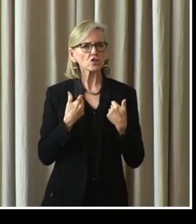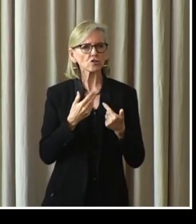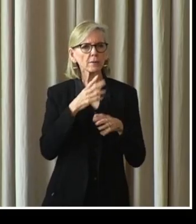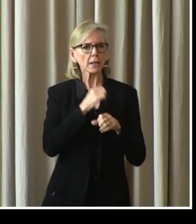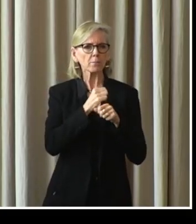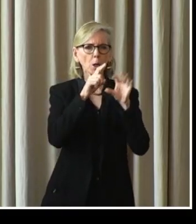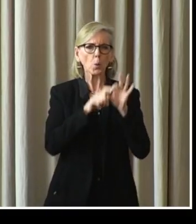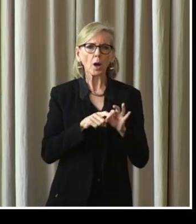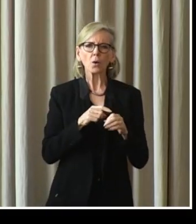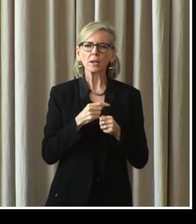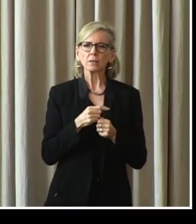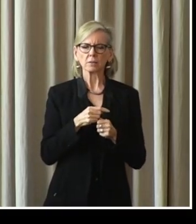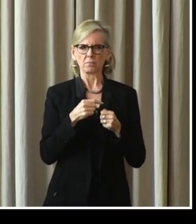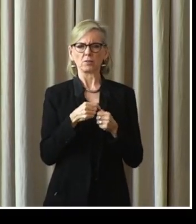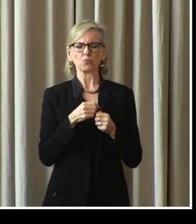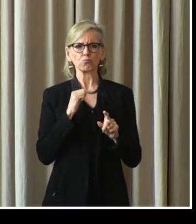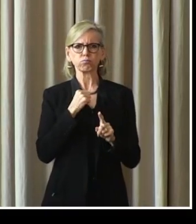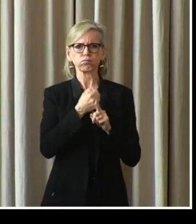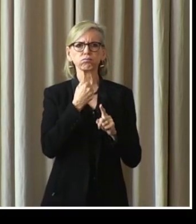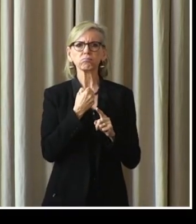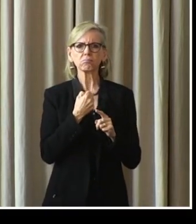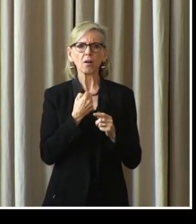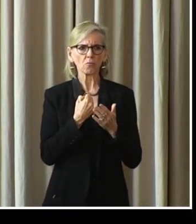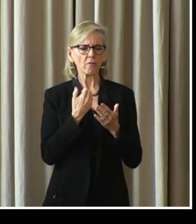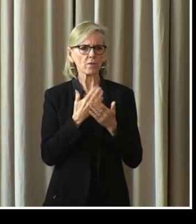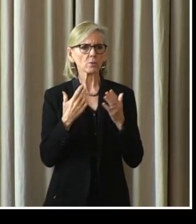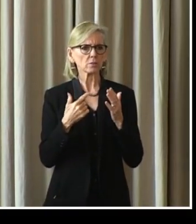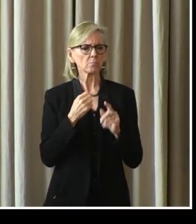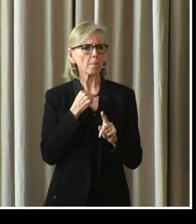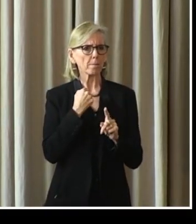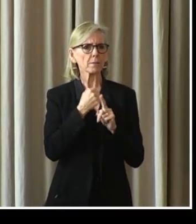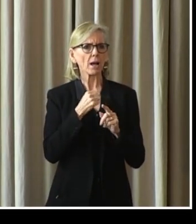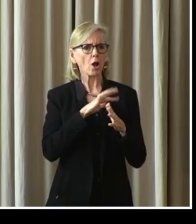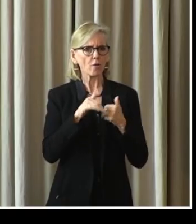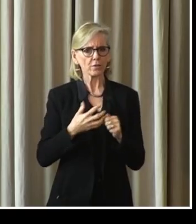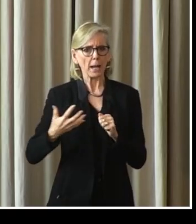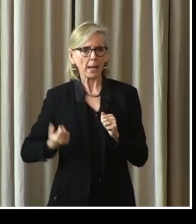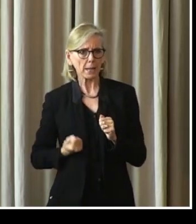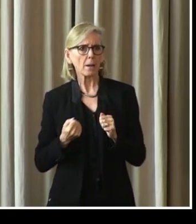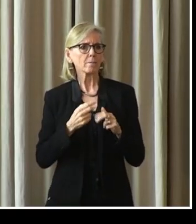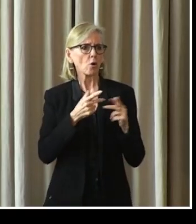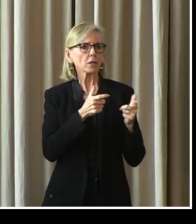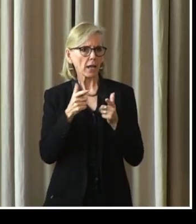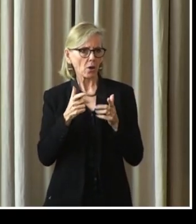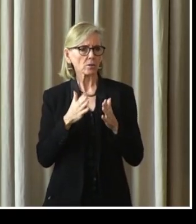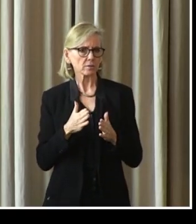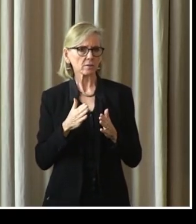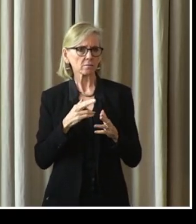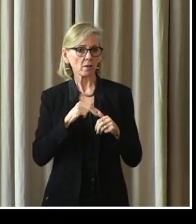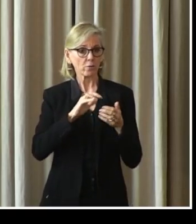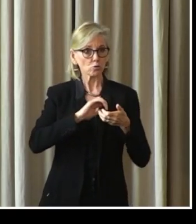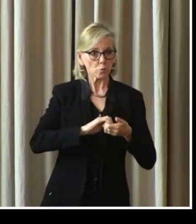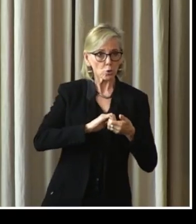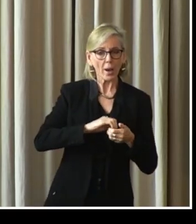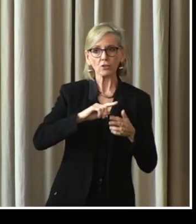of caring over a lifetime can be really significant in both terms of income and superannuation. And as we